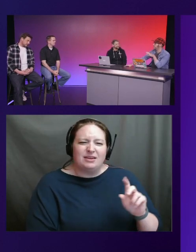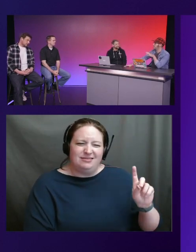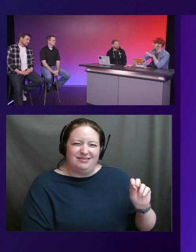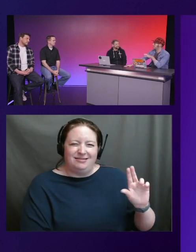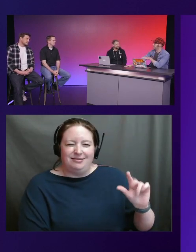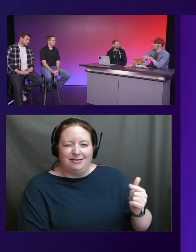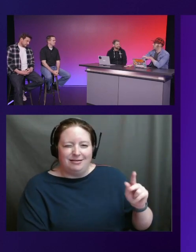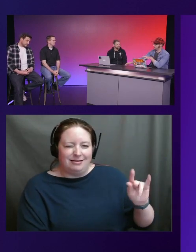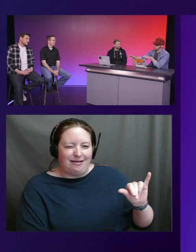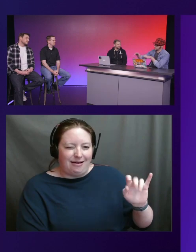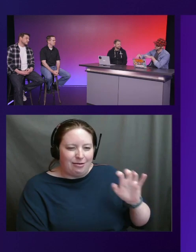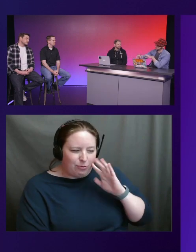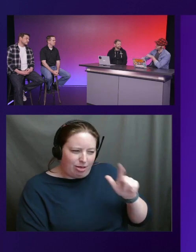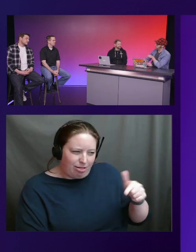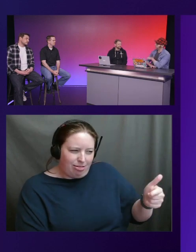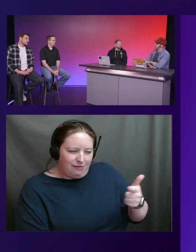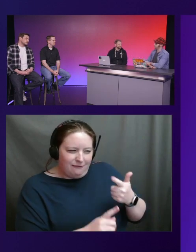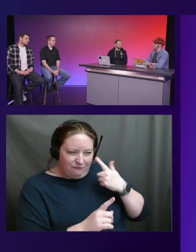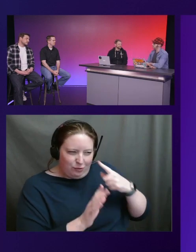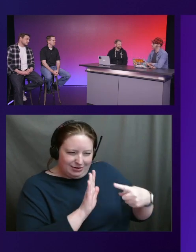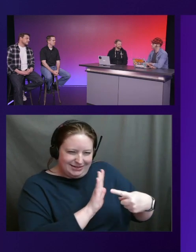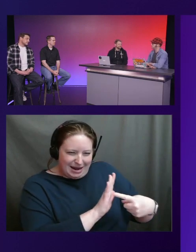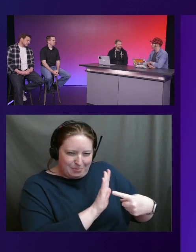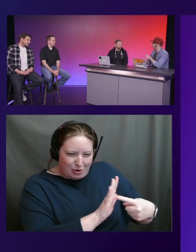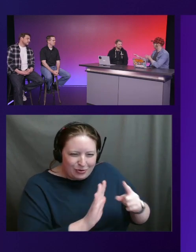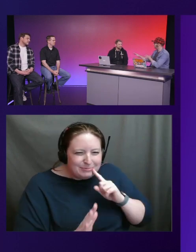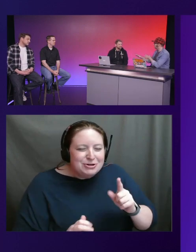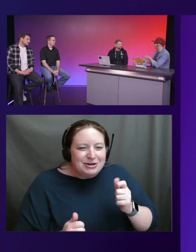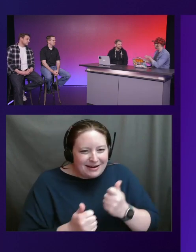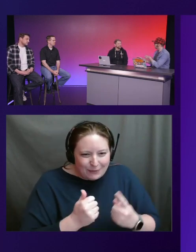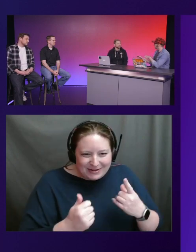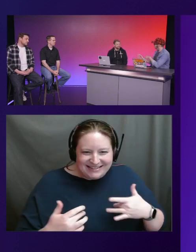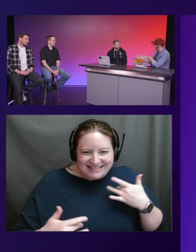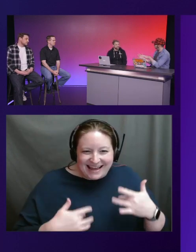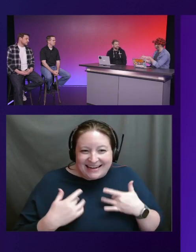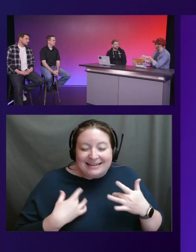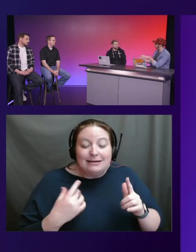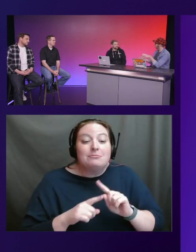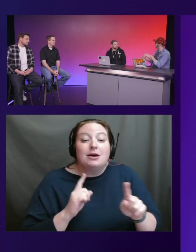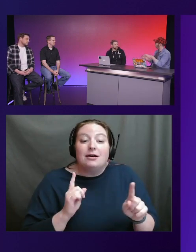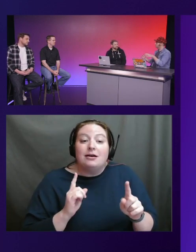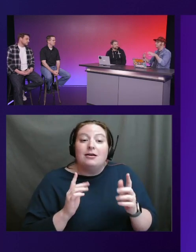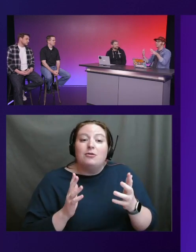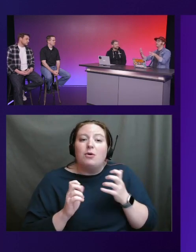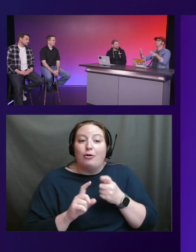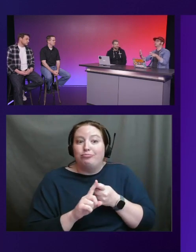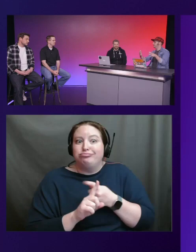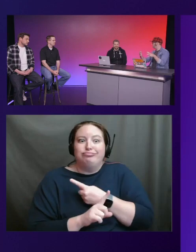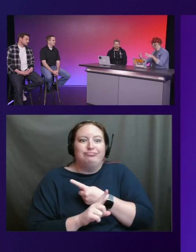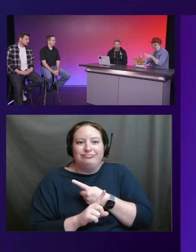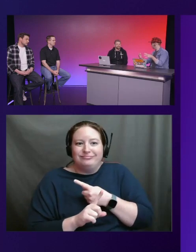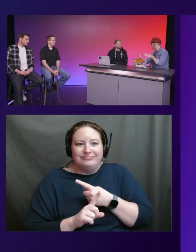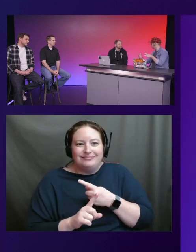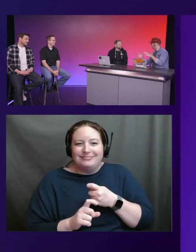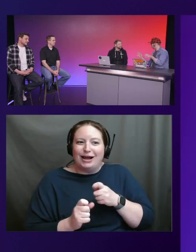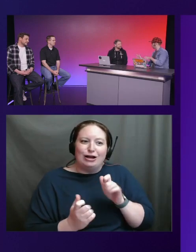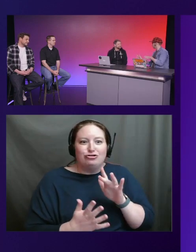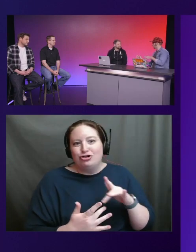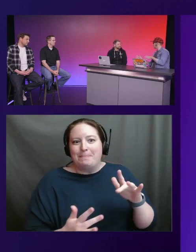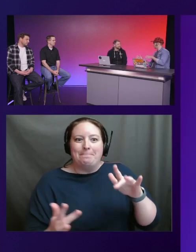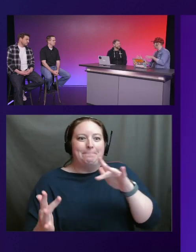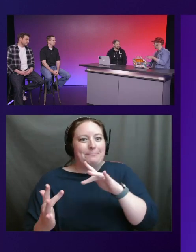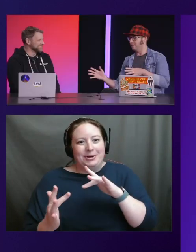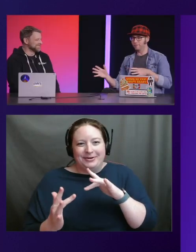when it's time for the demo, which I'm sure everybody's really excited for too. But we're going to take a little bit of a detour. We take you on a trip, so